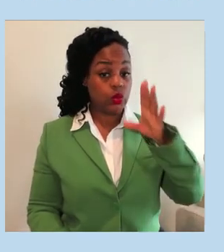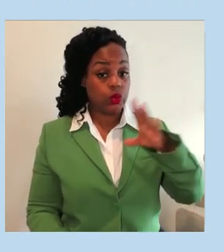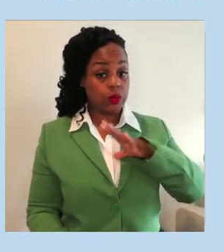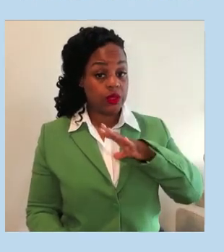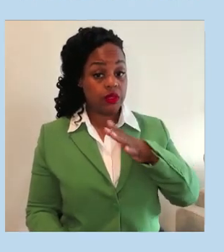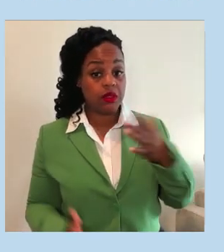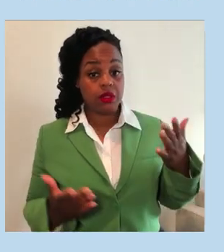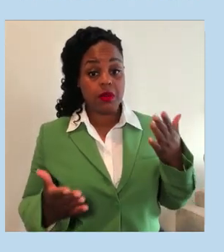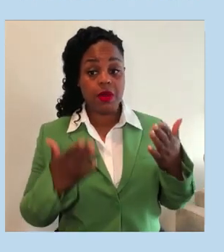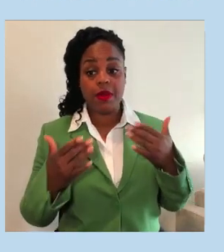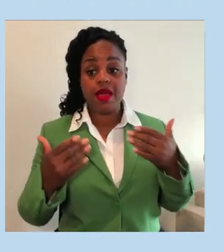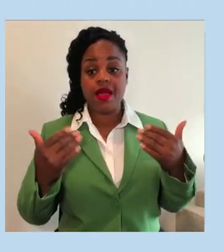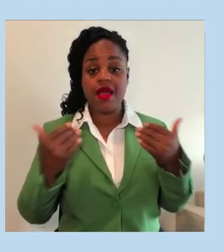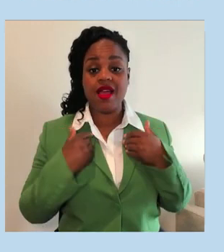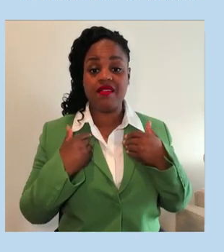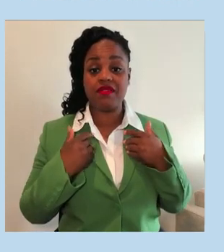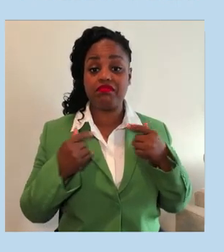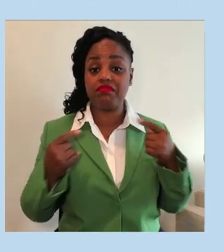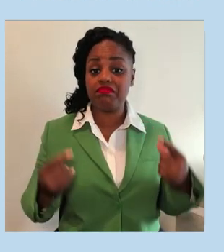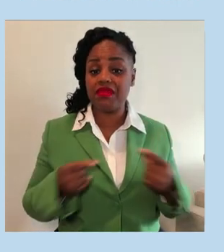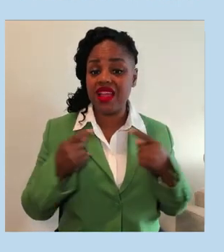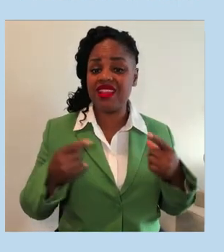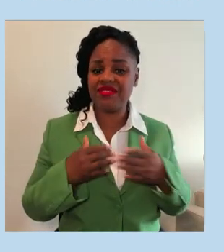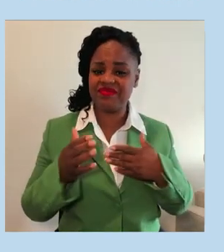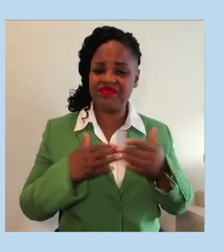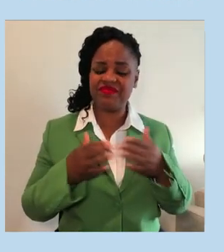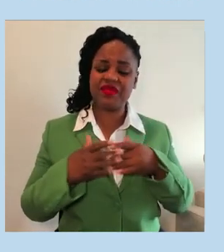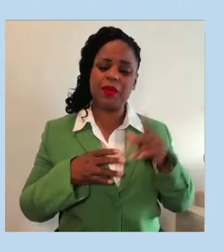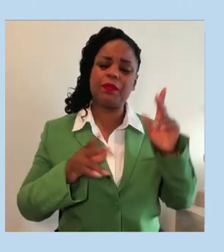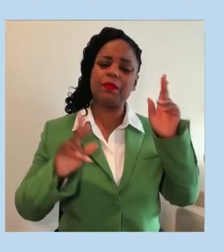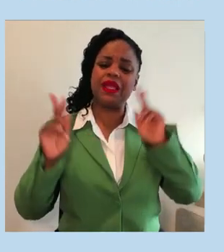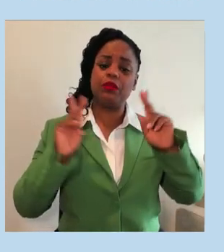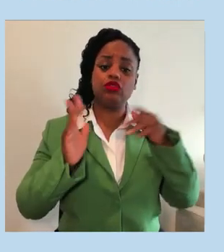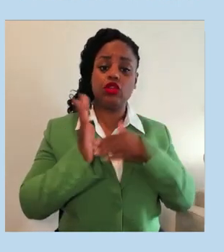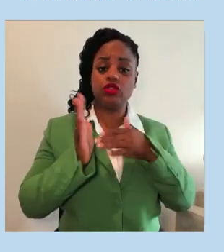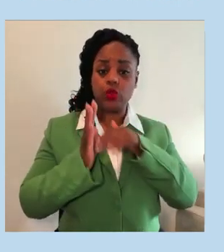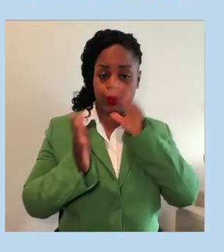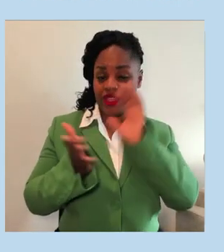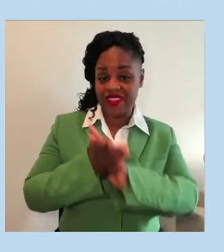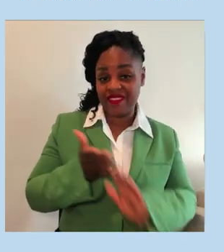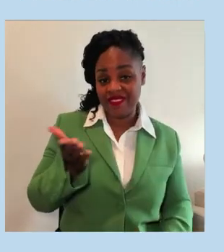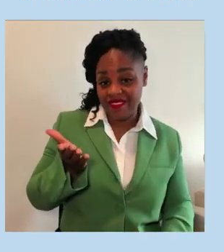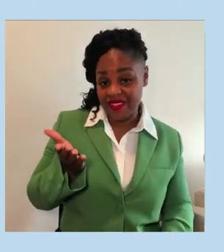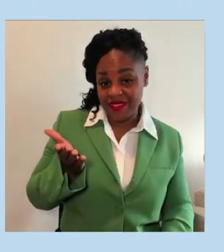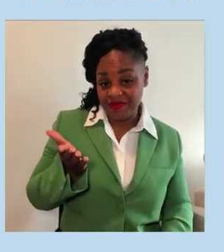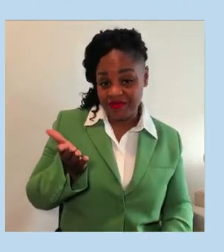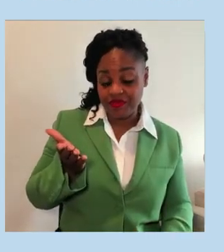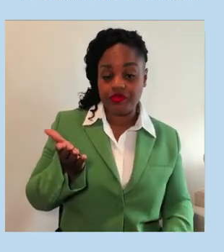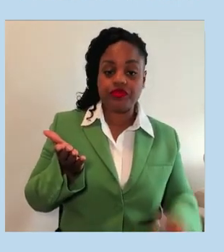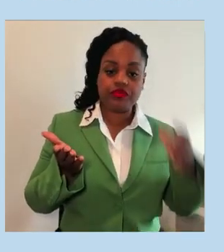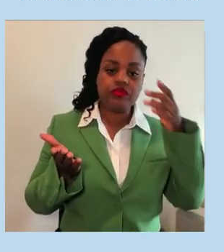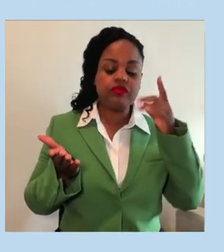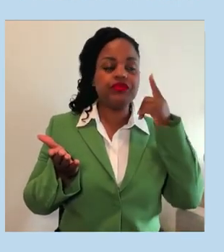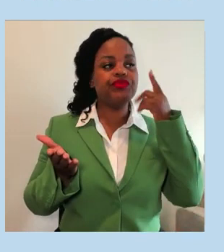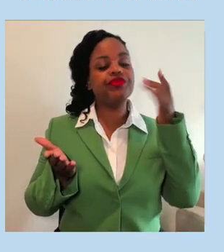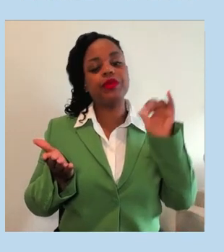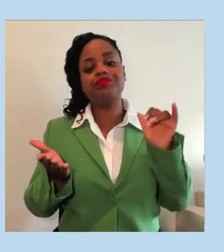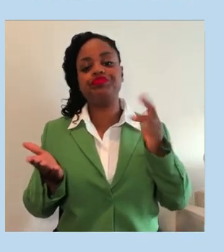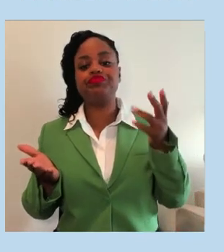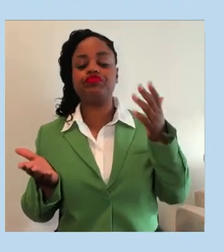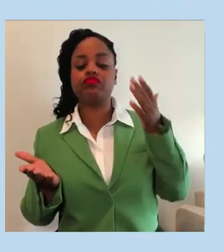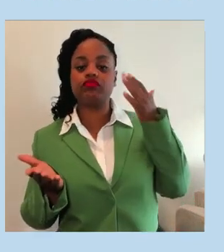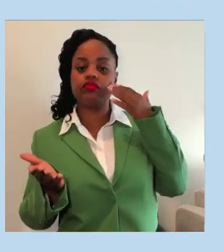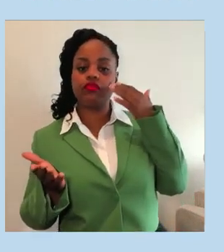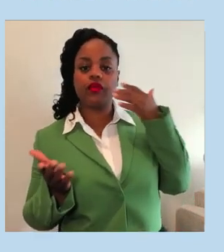healthcare systems or accessing healthcare services. Also, because they're a socioeconomic minority, it is very difficult for them to go and access